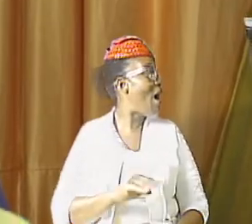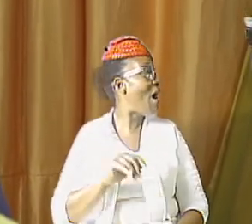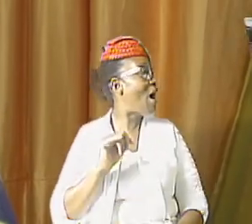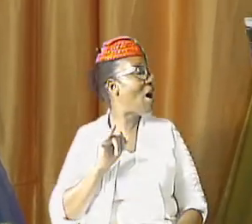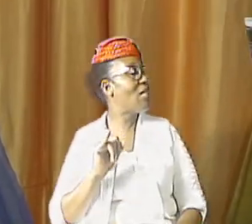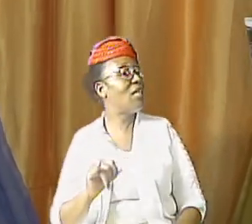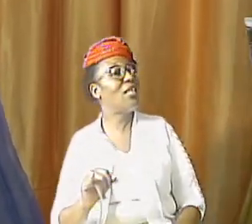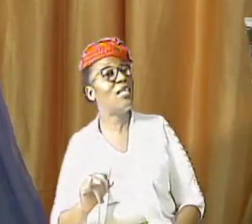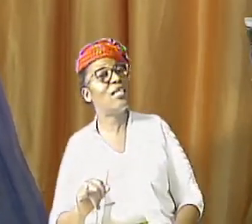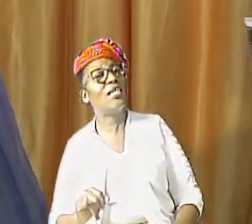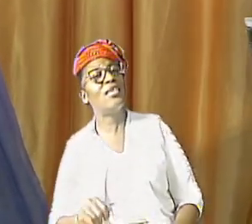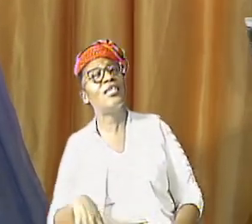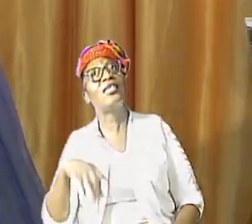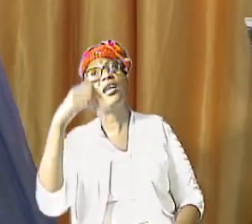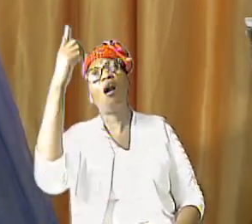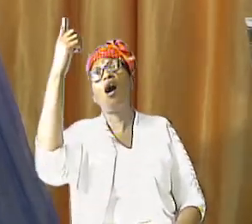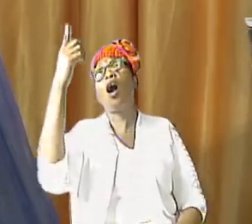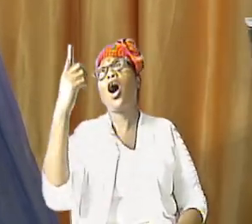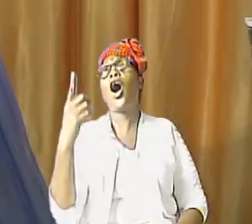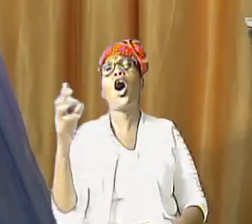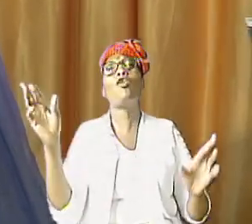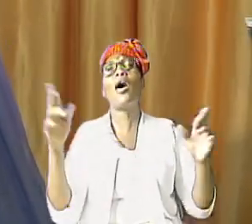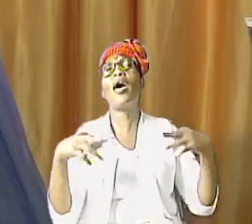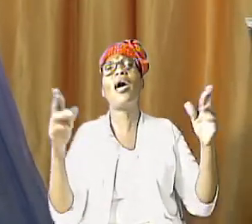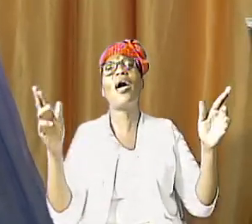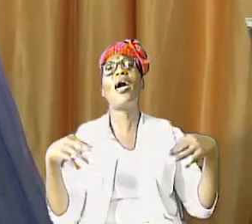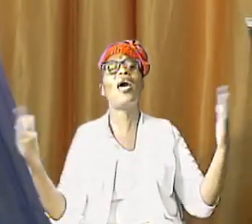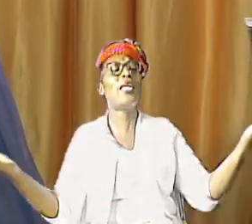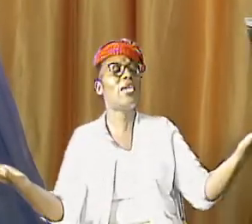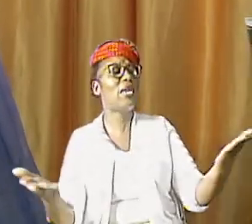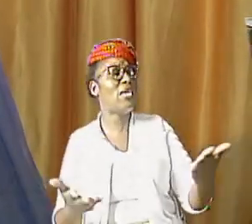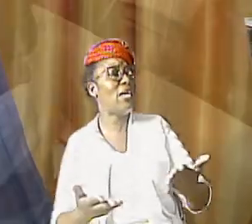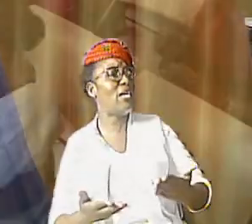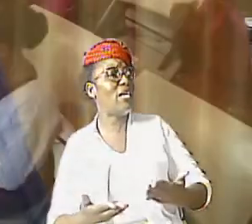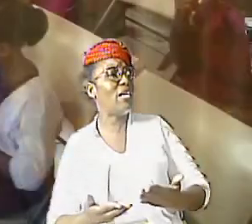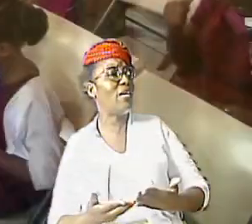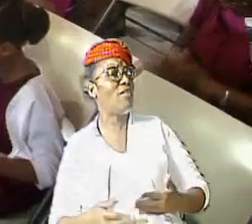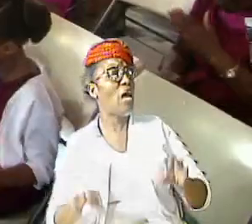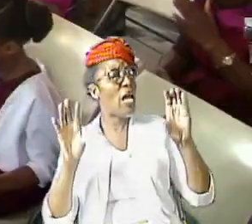here. Oh yes.